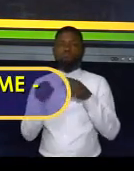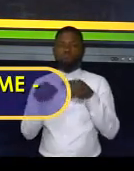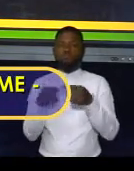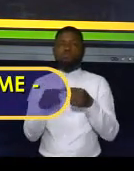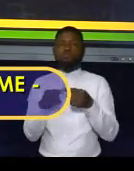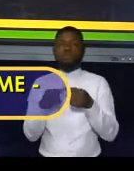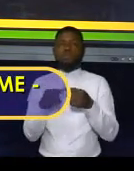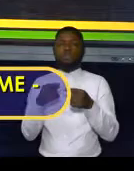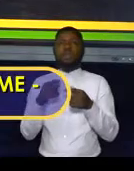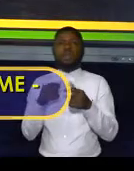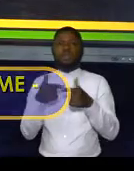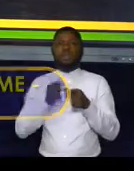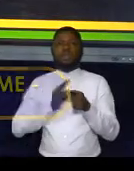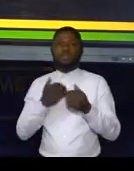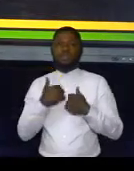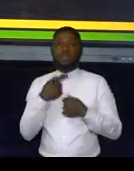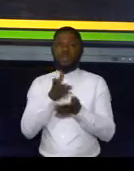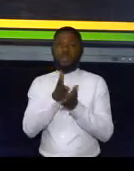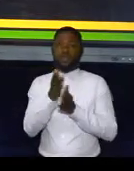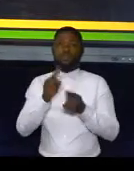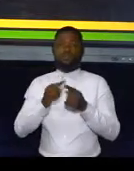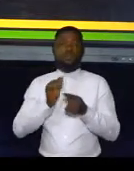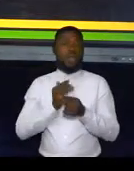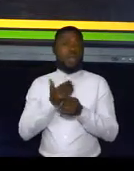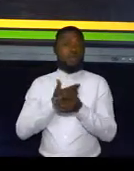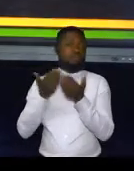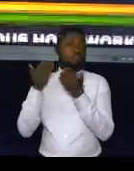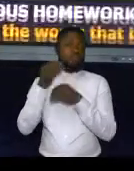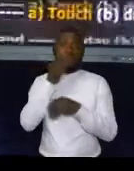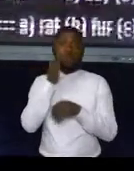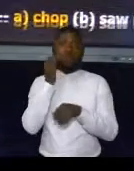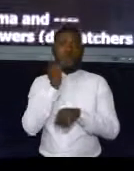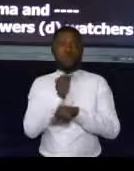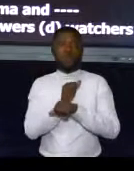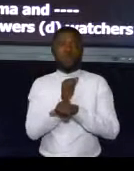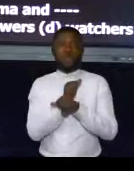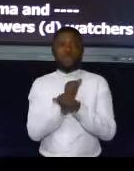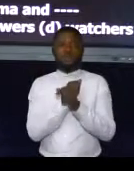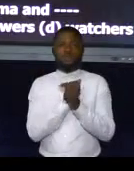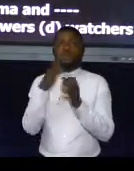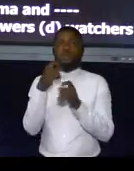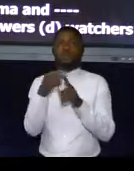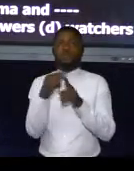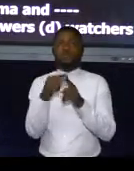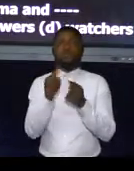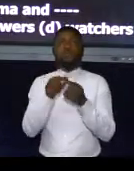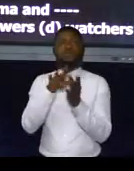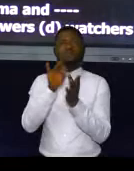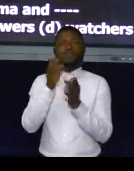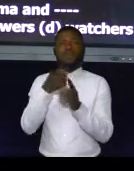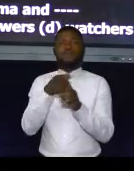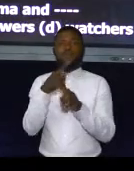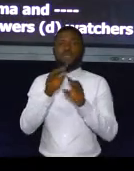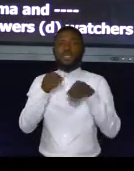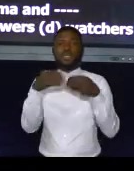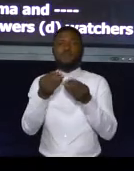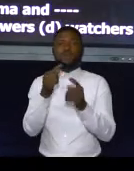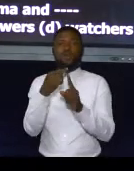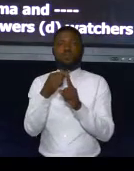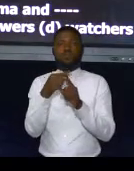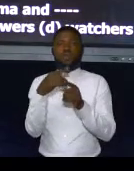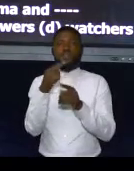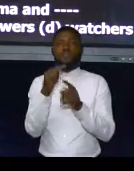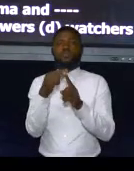topic, but first, let's have the correction to our homework. You were asked to choose from the given